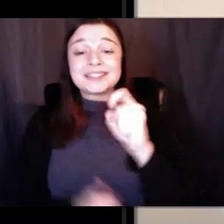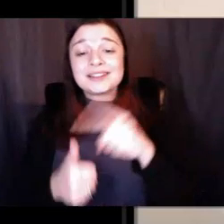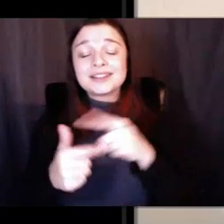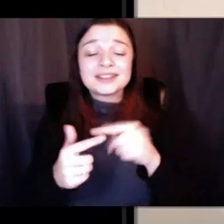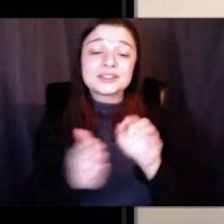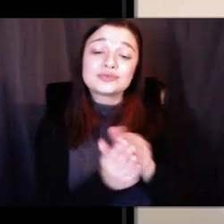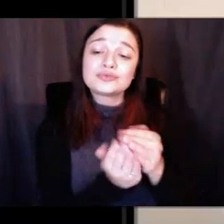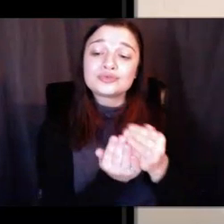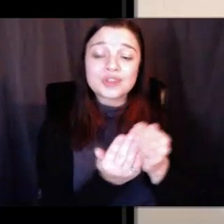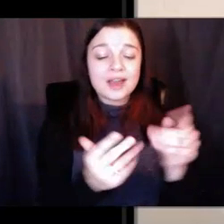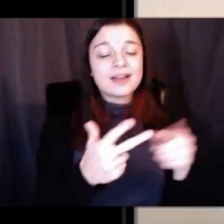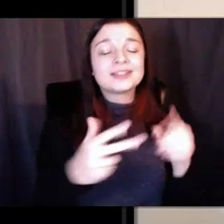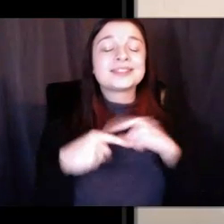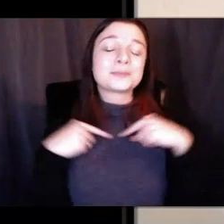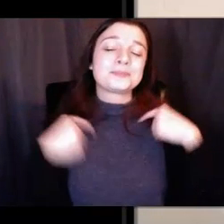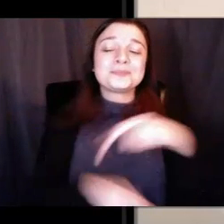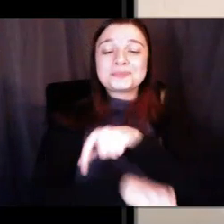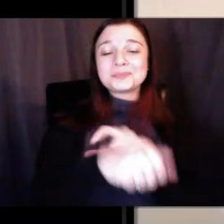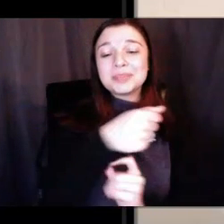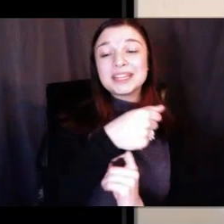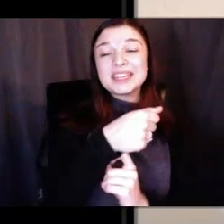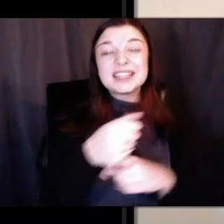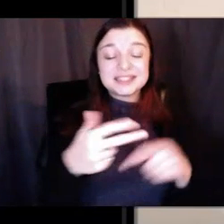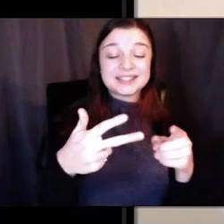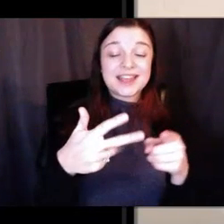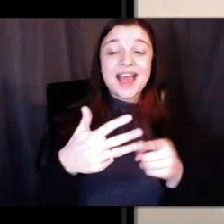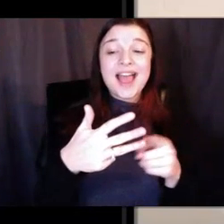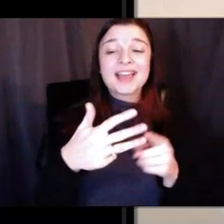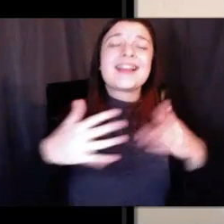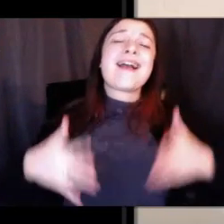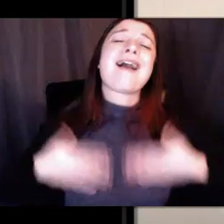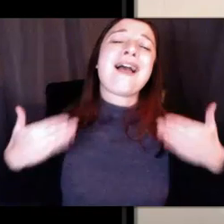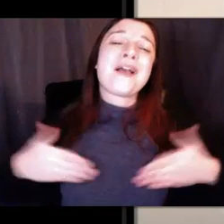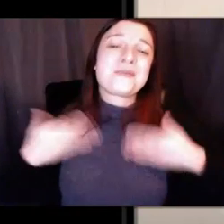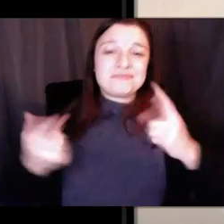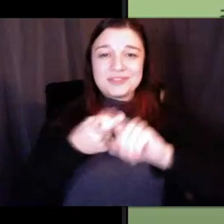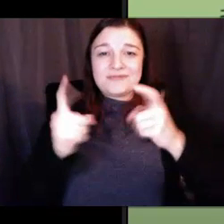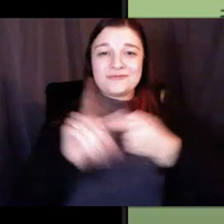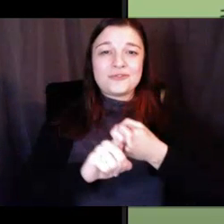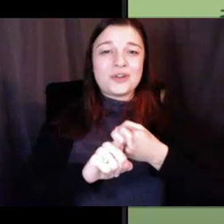happy friends all in a row. The end.